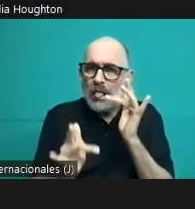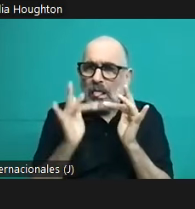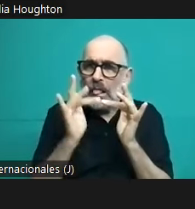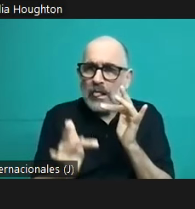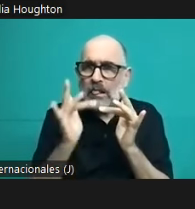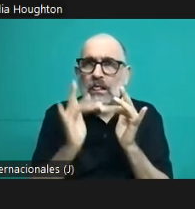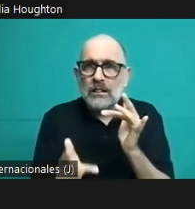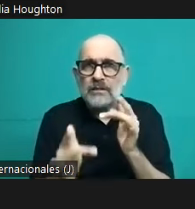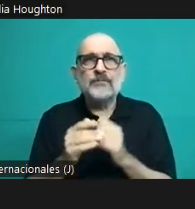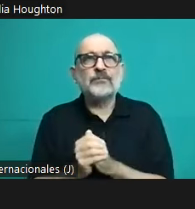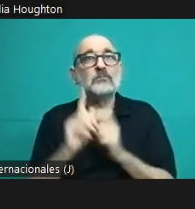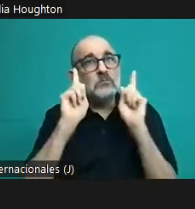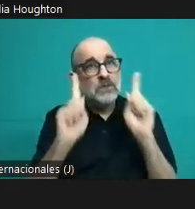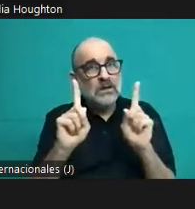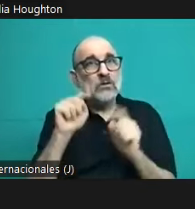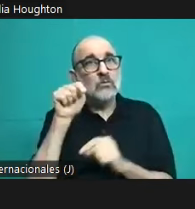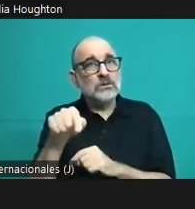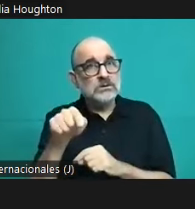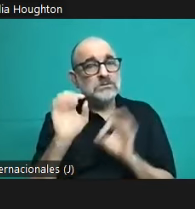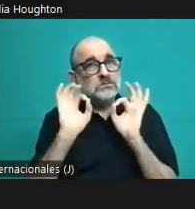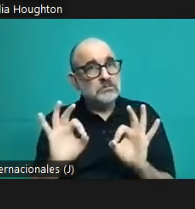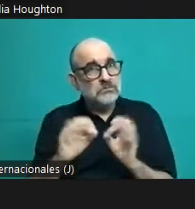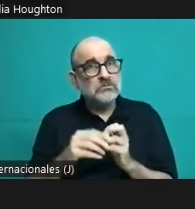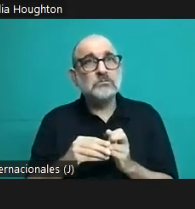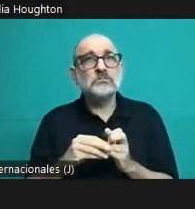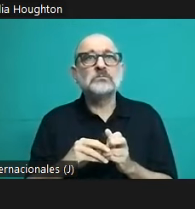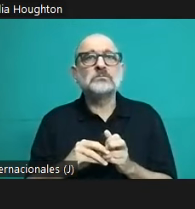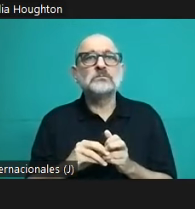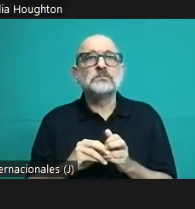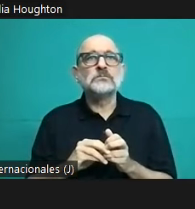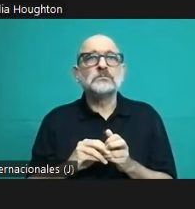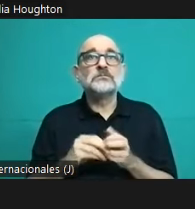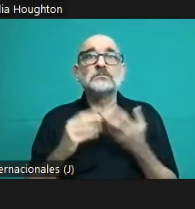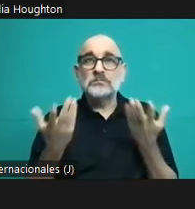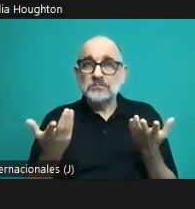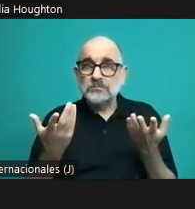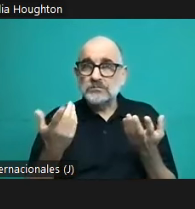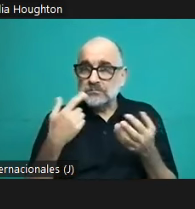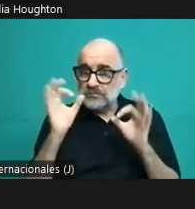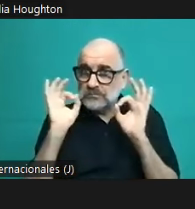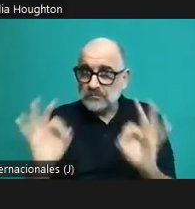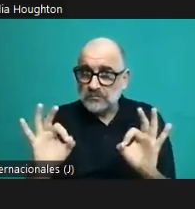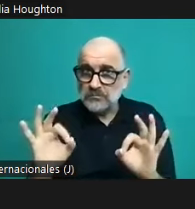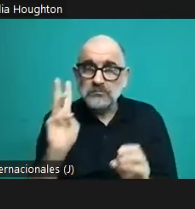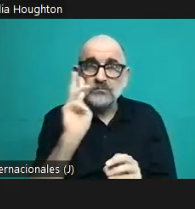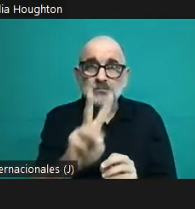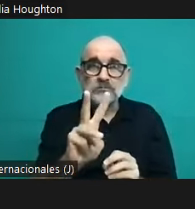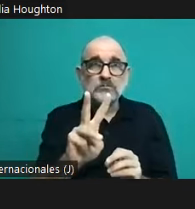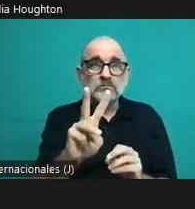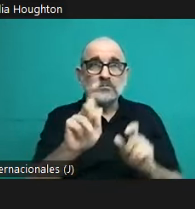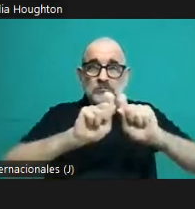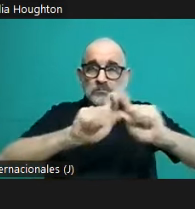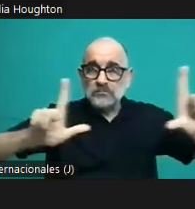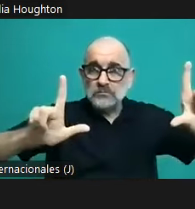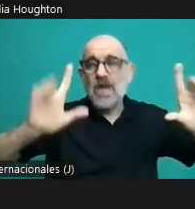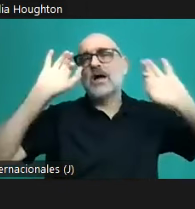issue. No sé si me pueden confirmar si estamos viendo la pantalla. Can you confirm to me whether you can see my